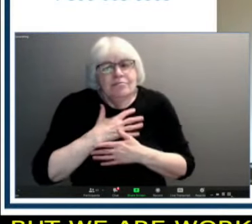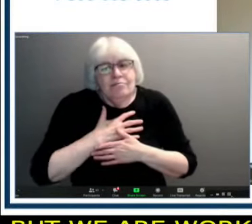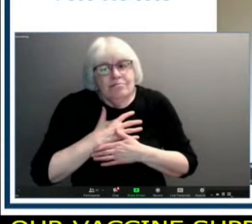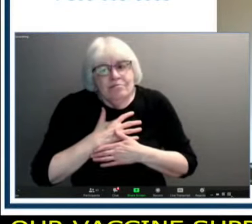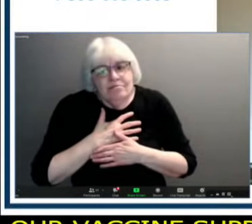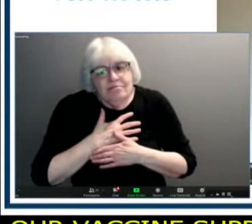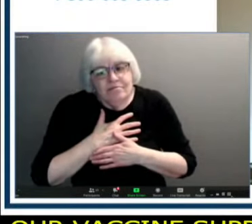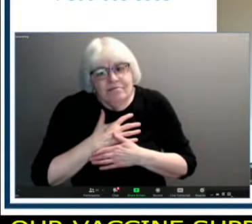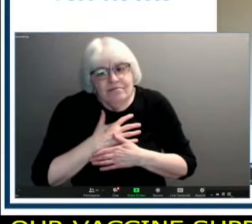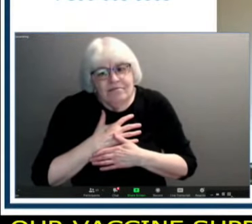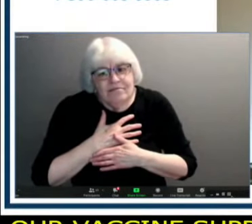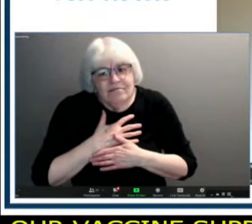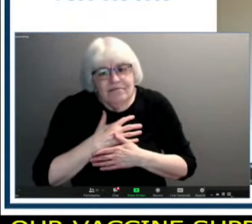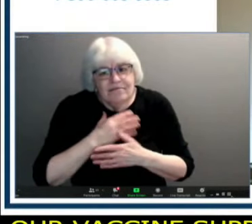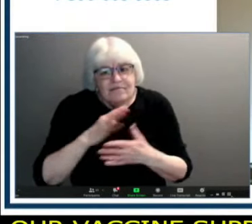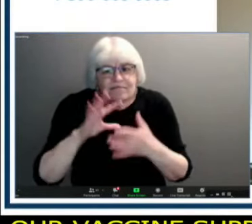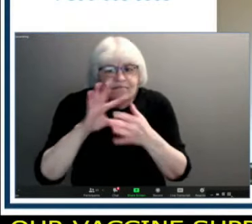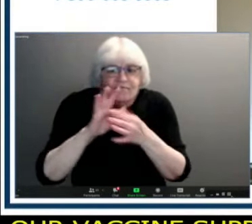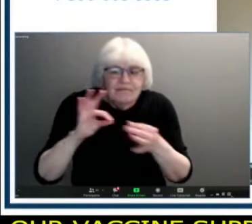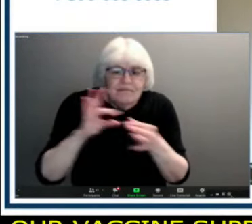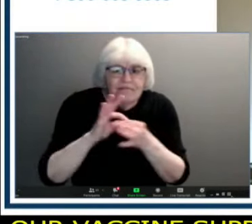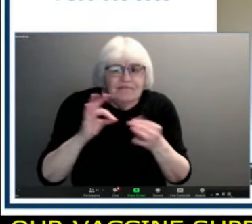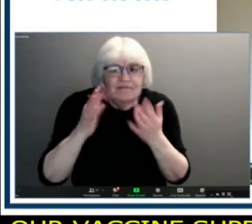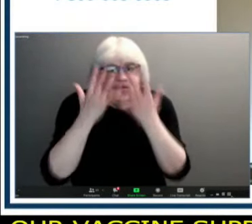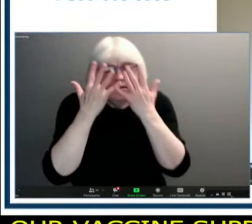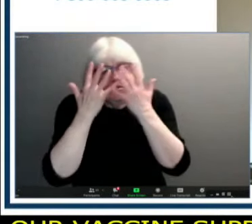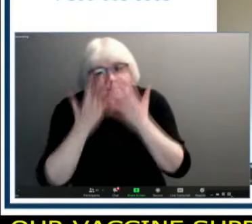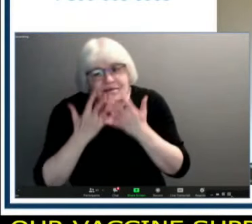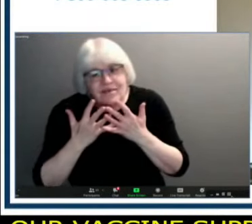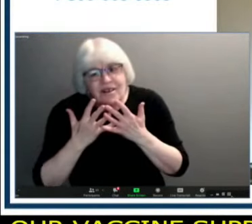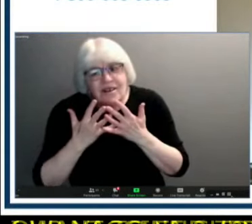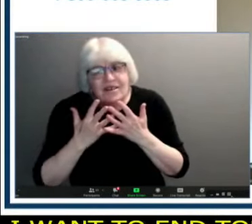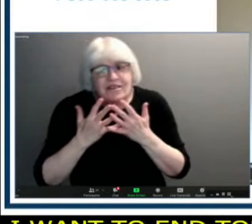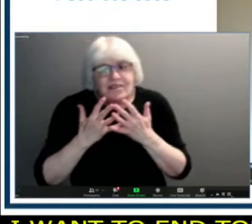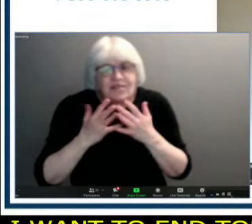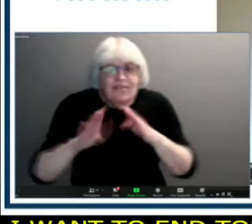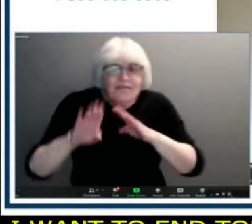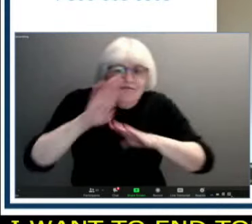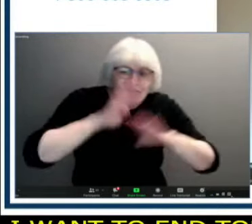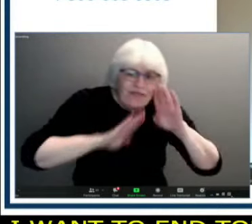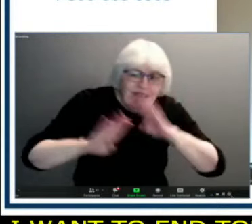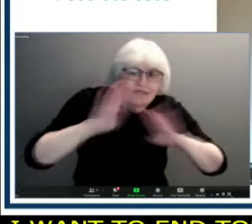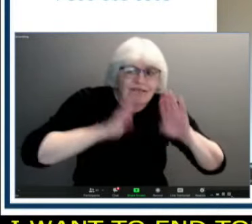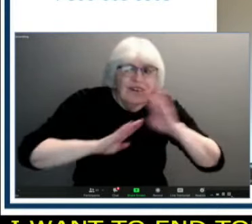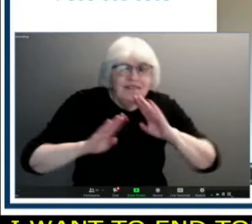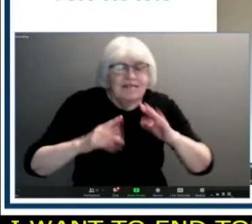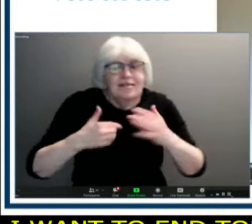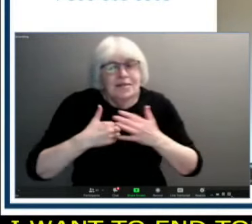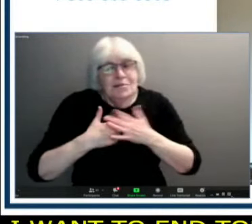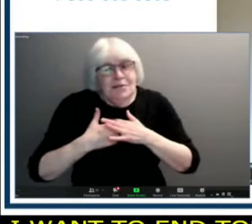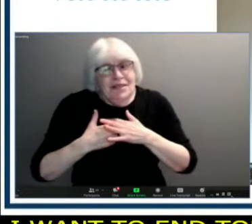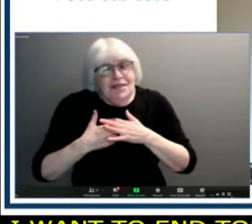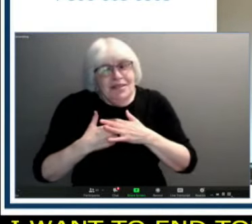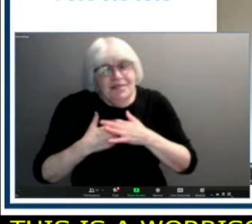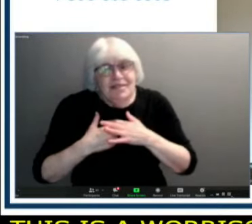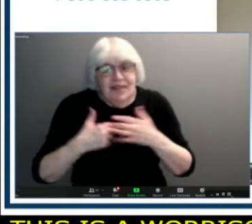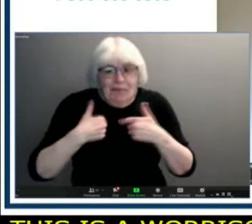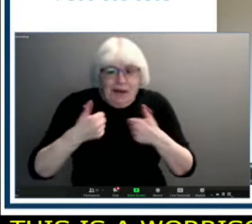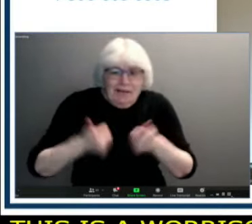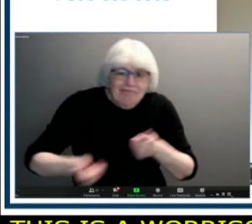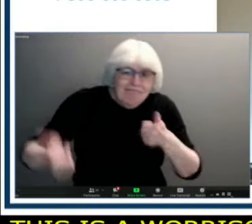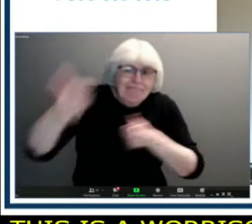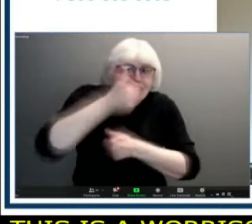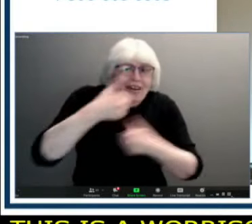sad, and frustrating time. As your Chief Medical Officer of Health, I feel immense pressure to make the right decisions to protect